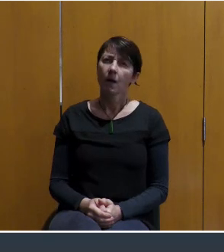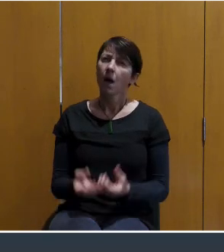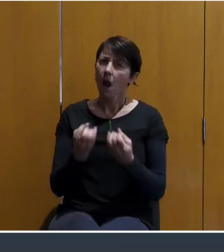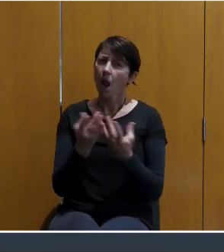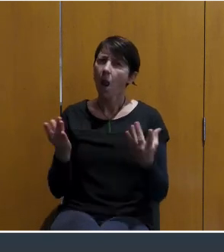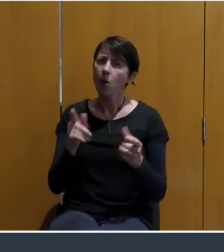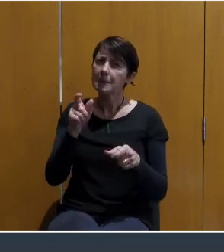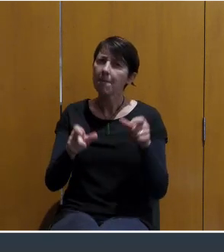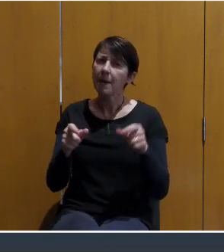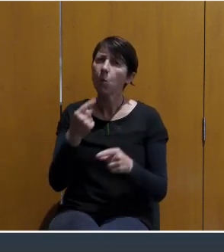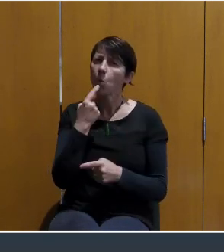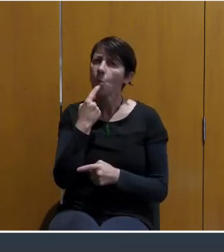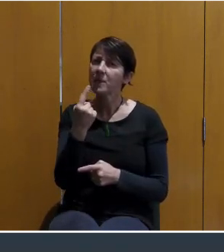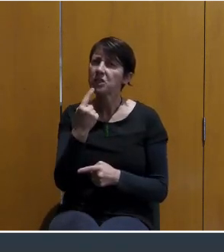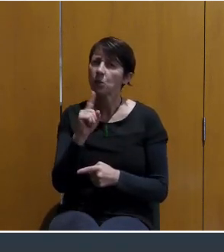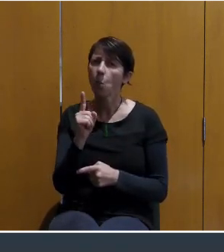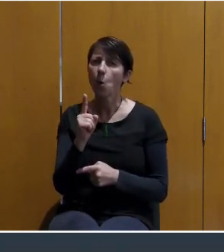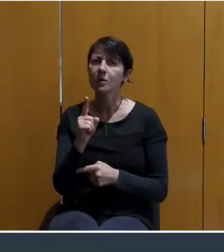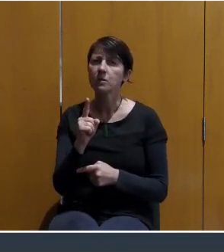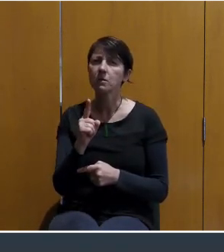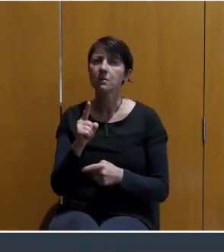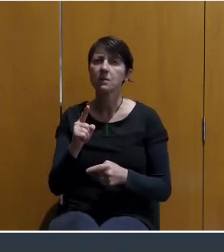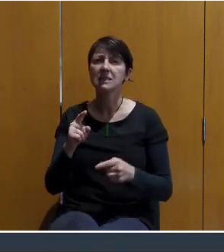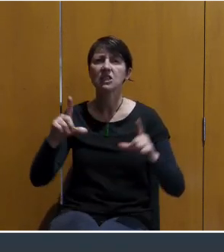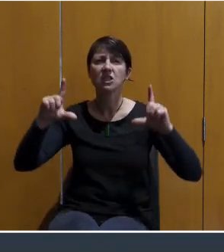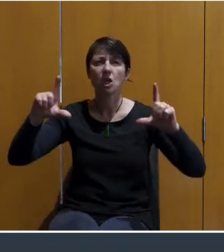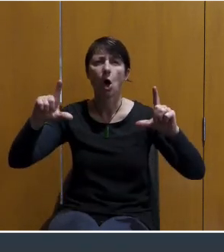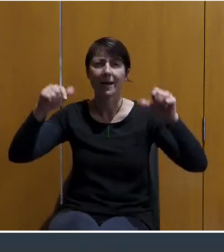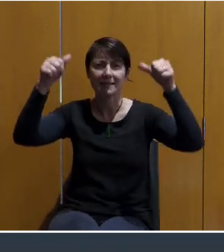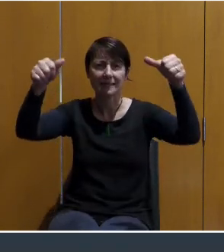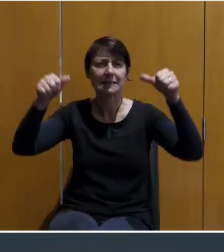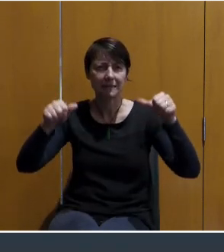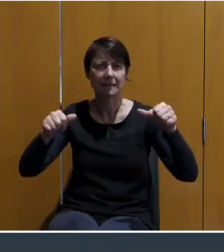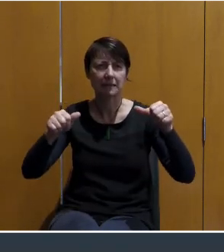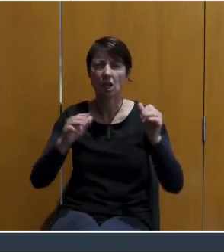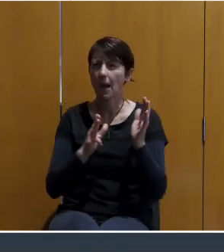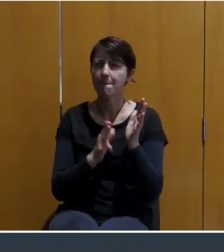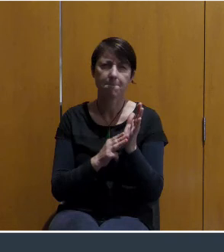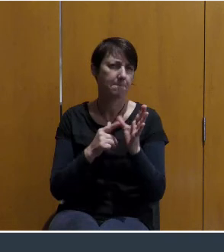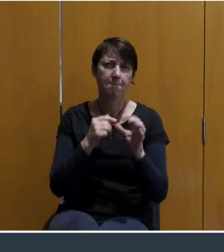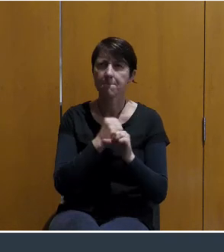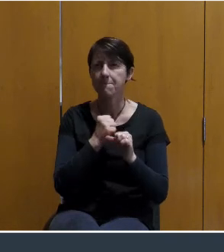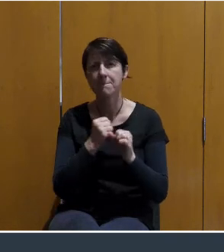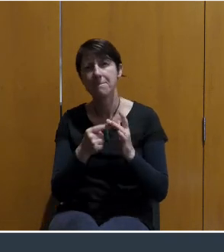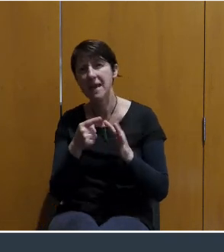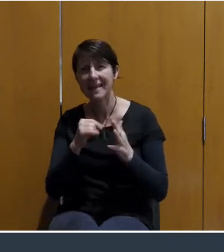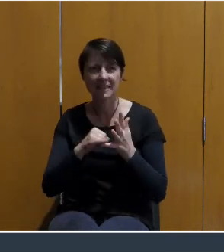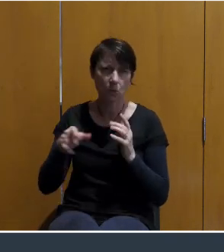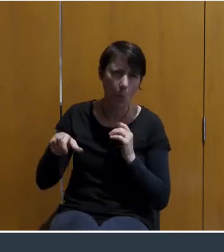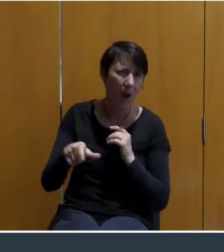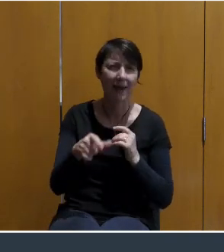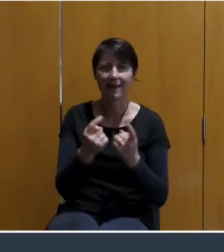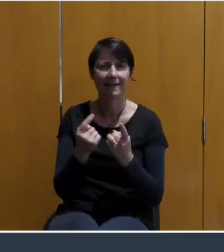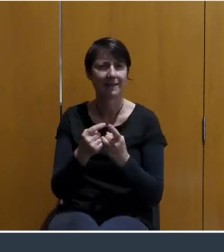signage. And so Maggie's Way, some of the signage. So do we need to put this